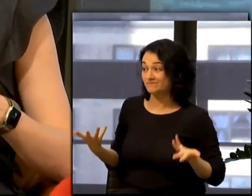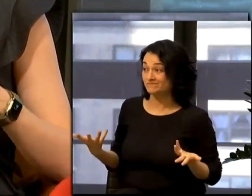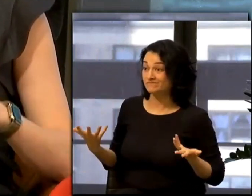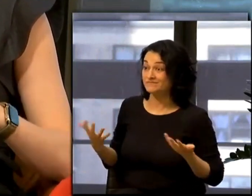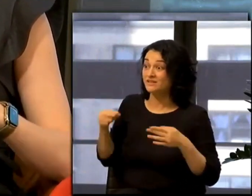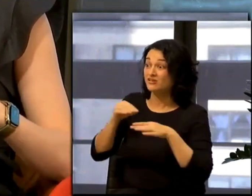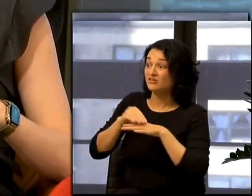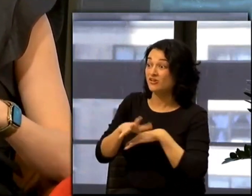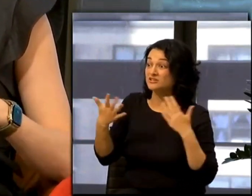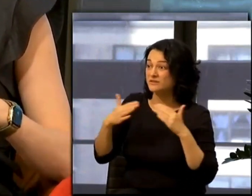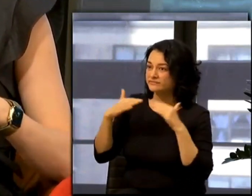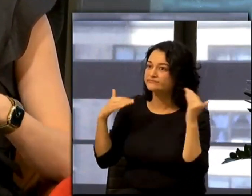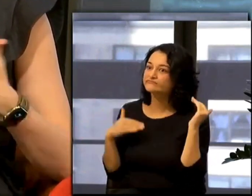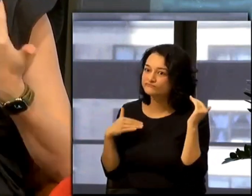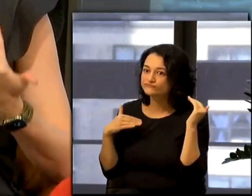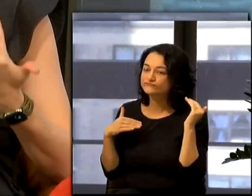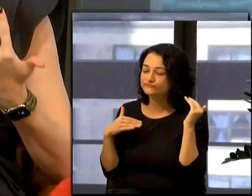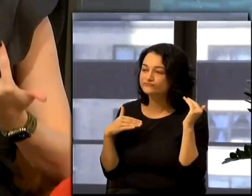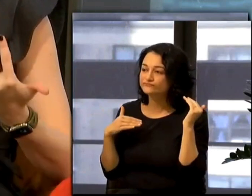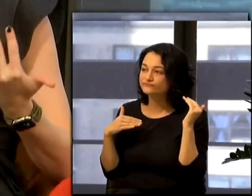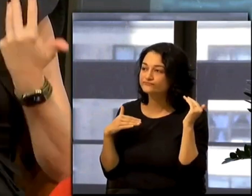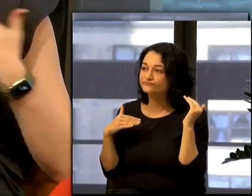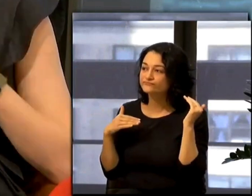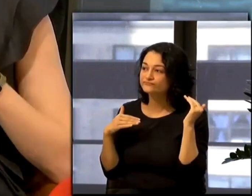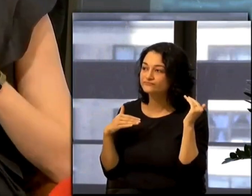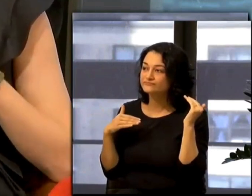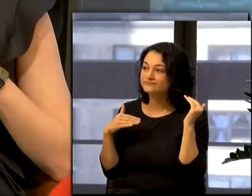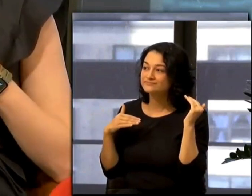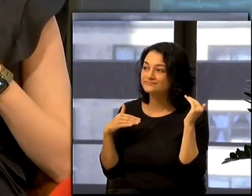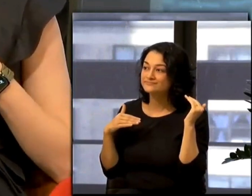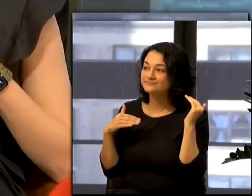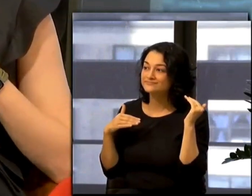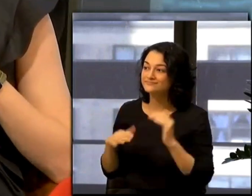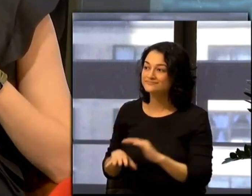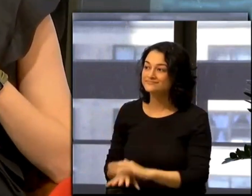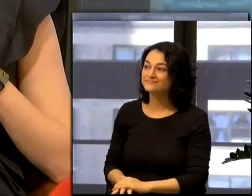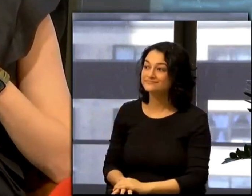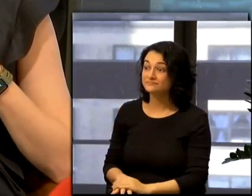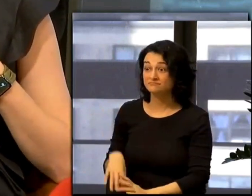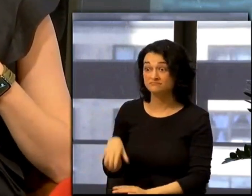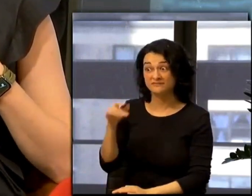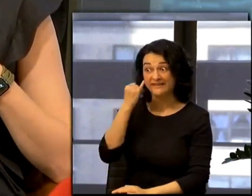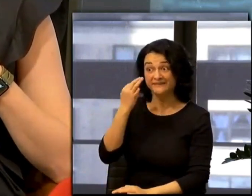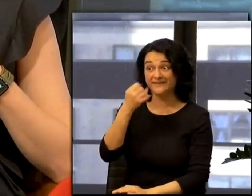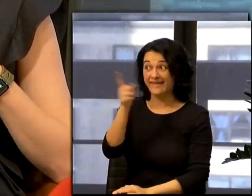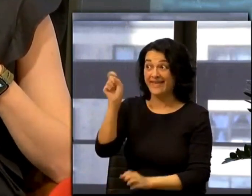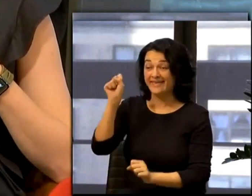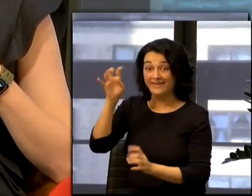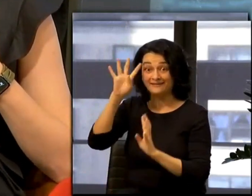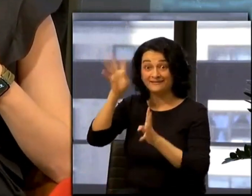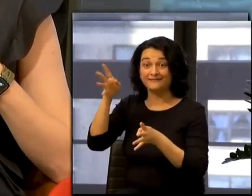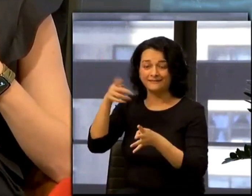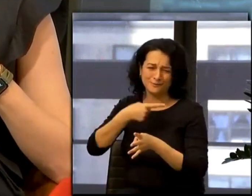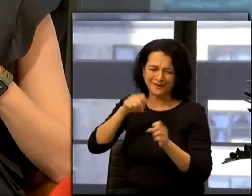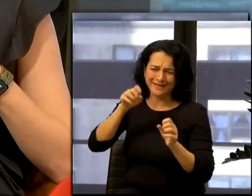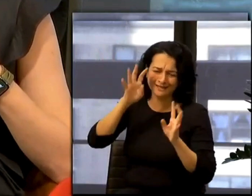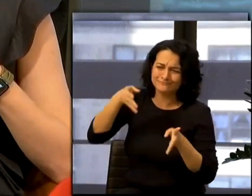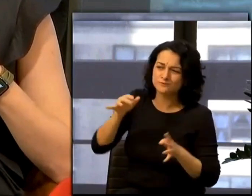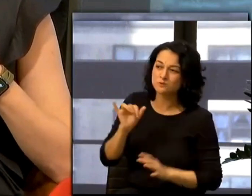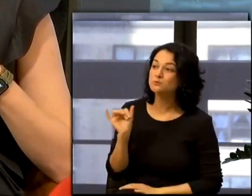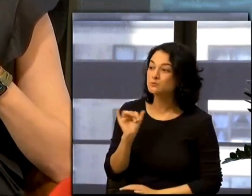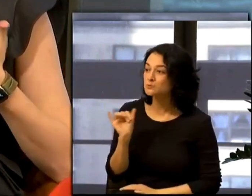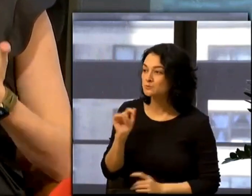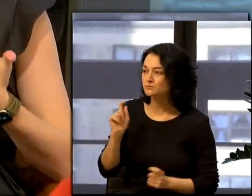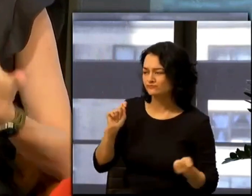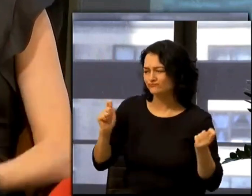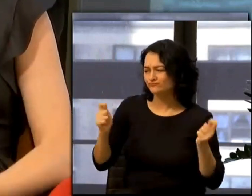can be redesigned. And I truly believe that that is the opportunity of our lifetimes, to redesign systems of oppression into